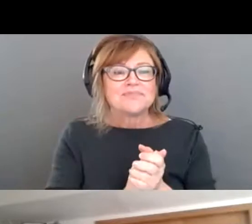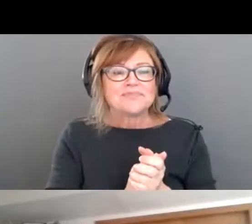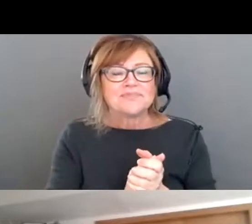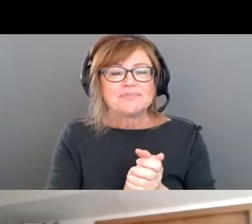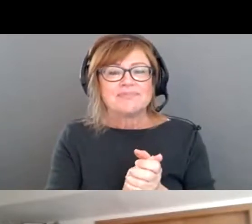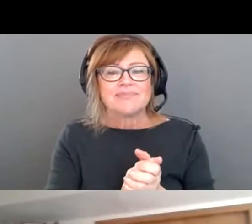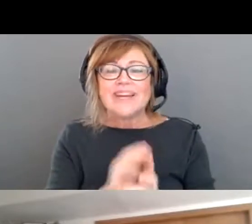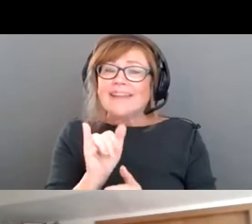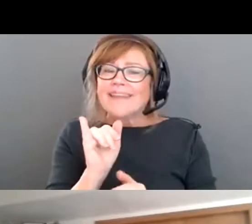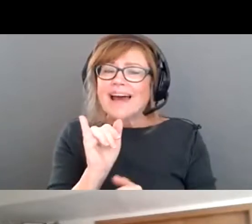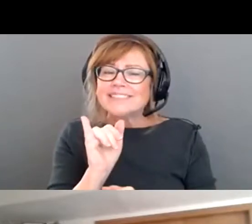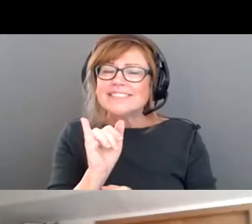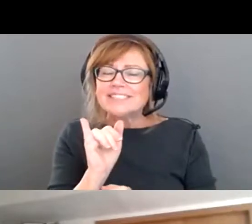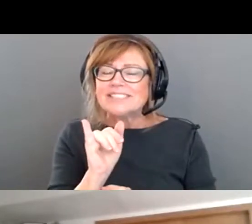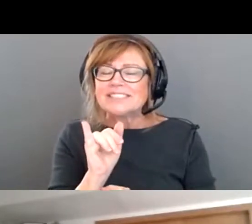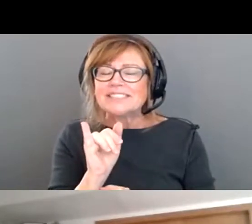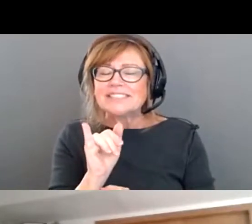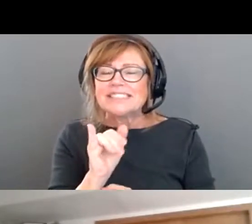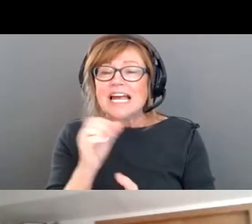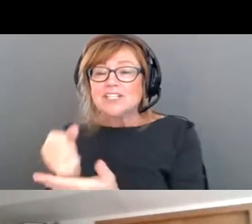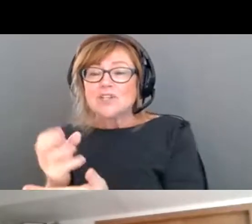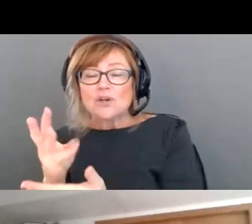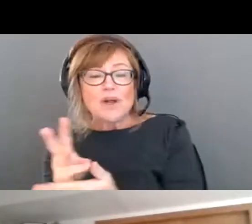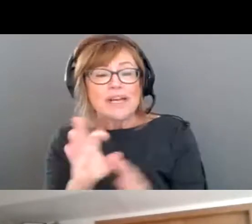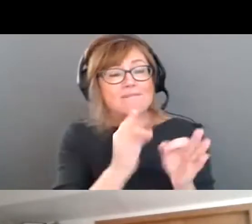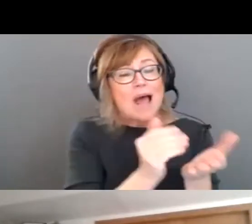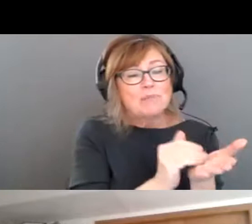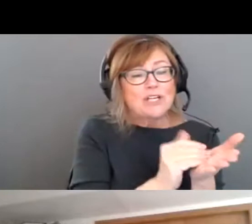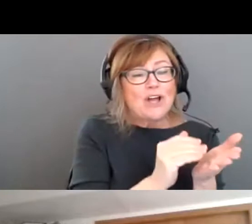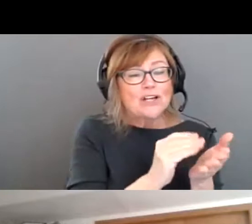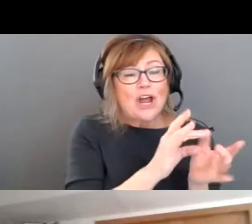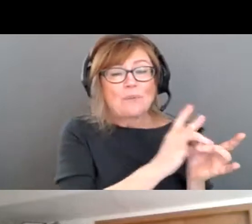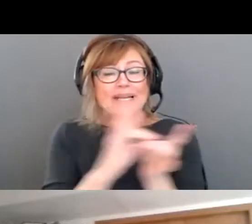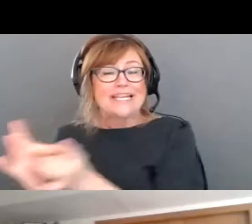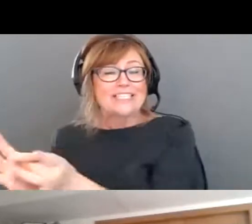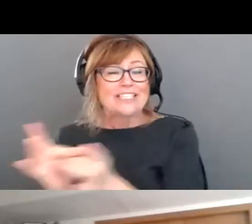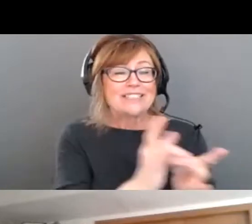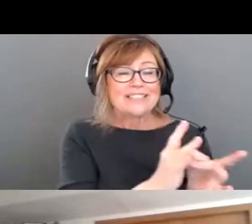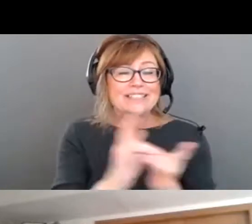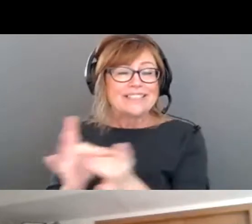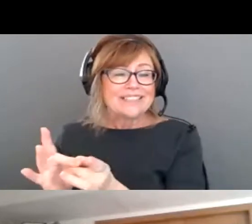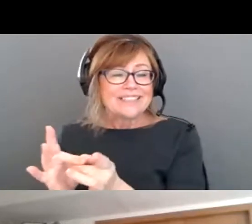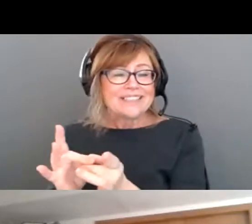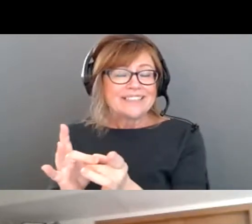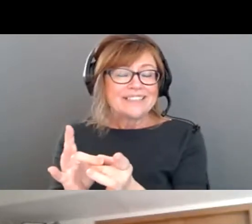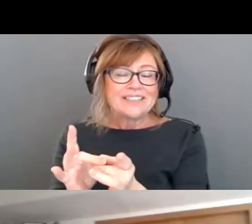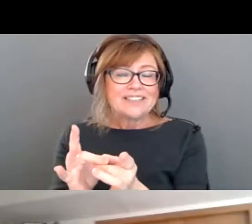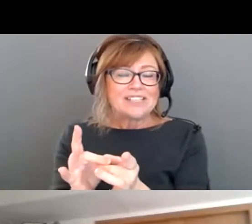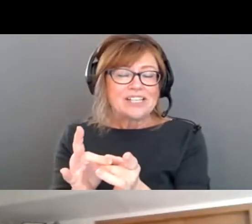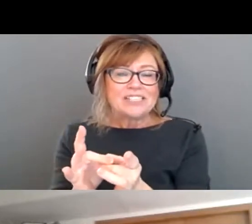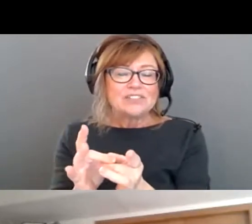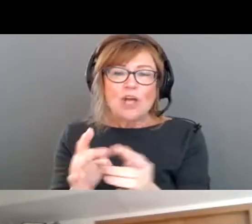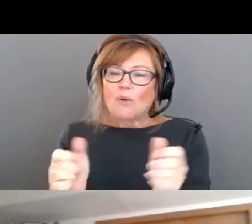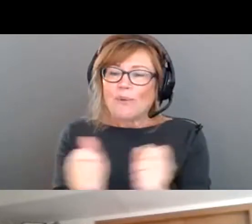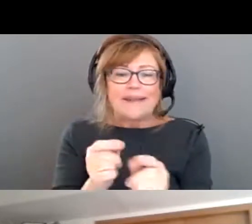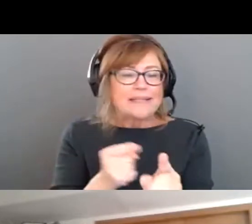family medicine and social work. It's historically the relationship between family medicine and specialty disciplines. Family doctors